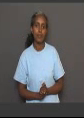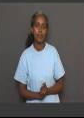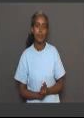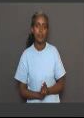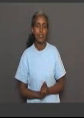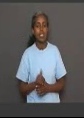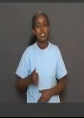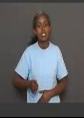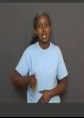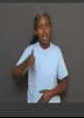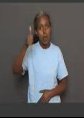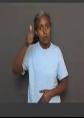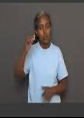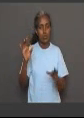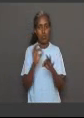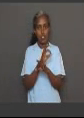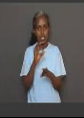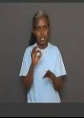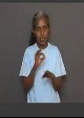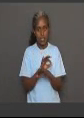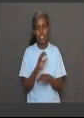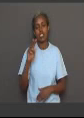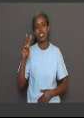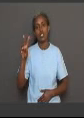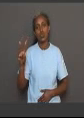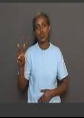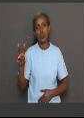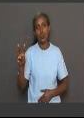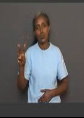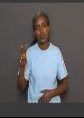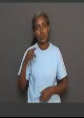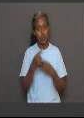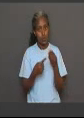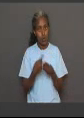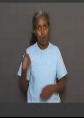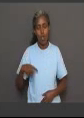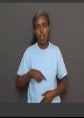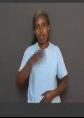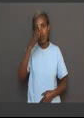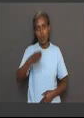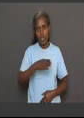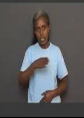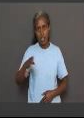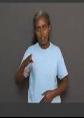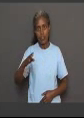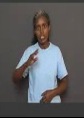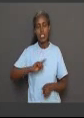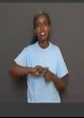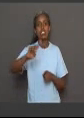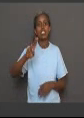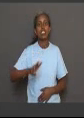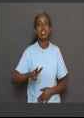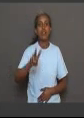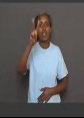The amplitude of the function is 2, so our graph stretches vertically.